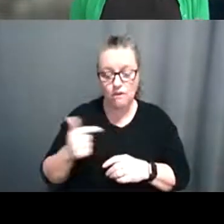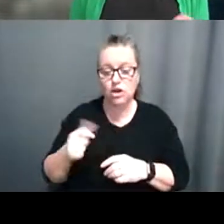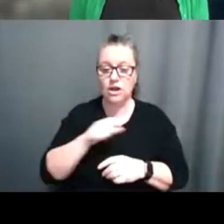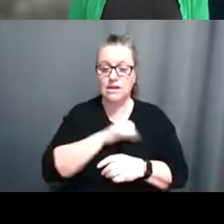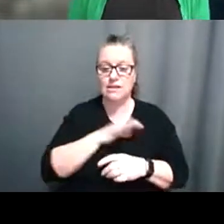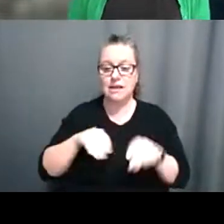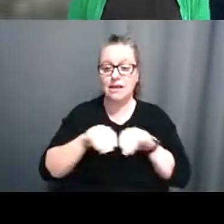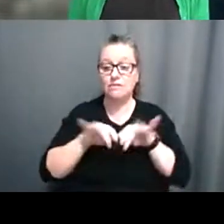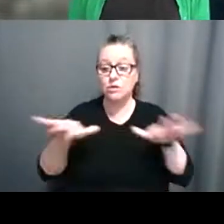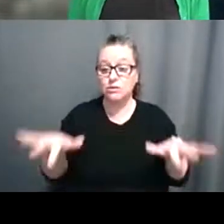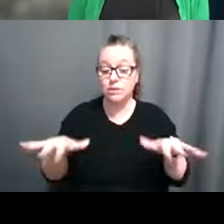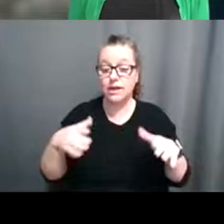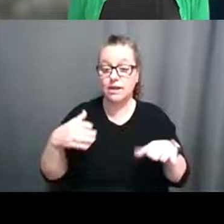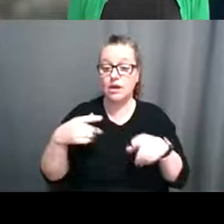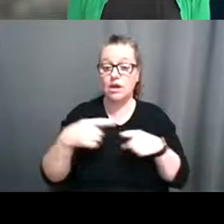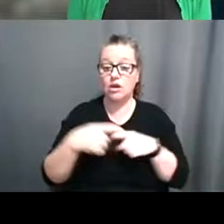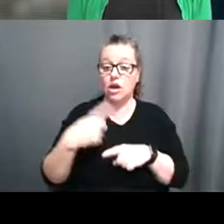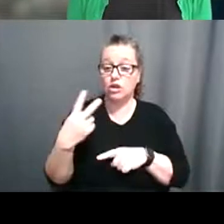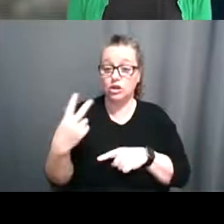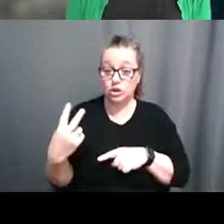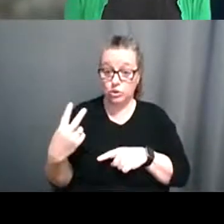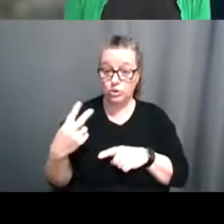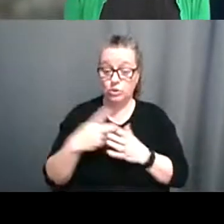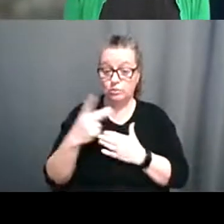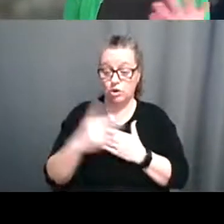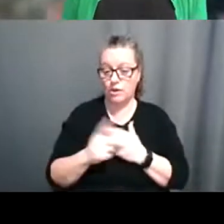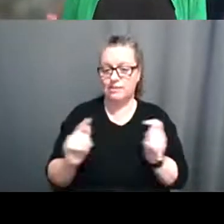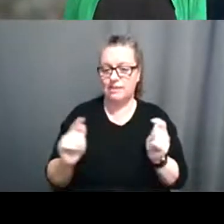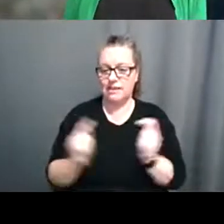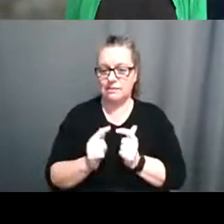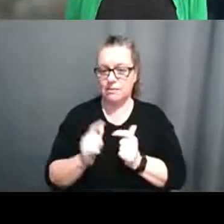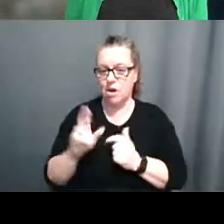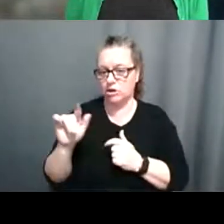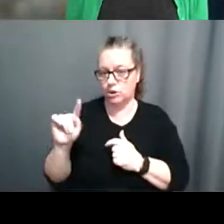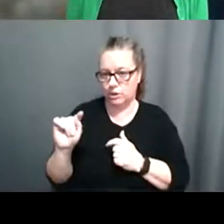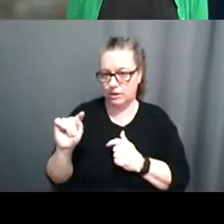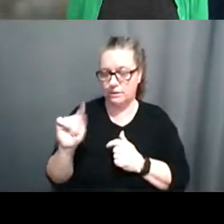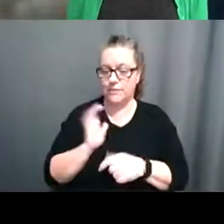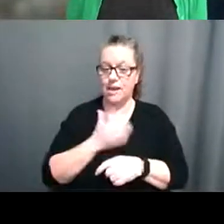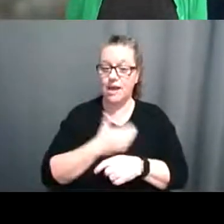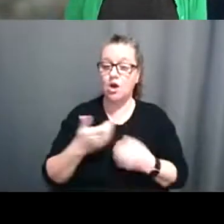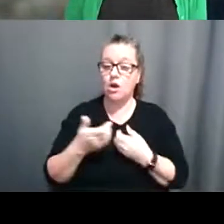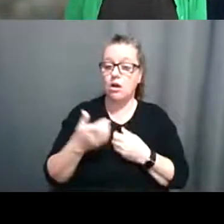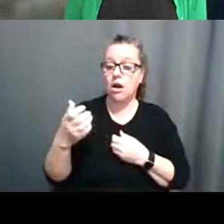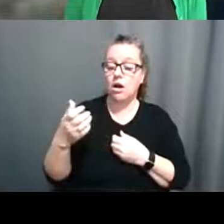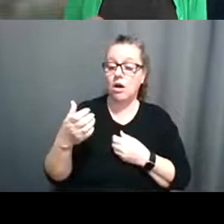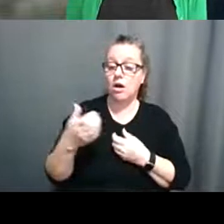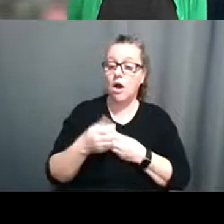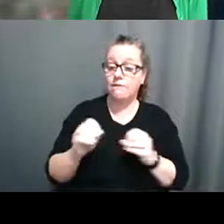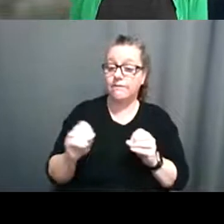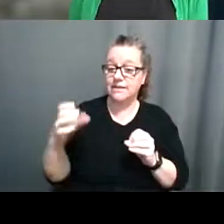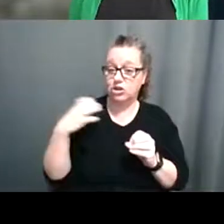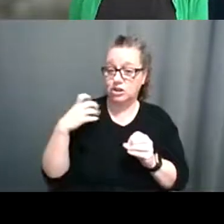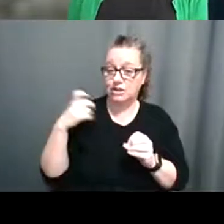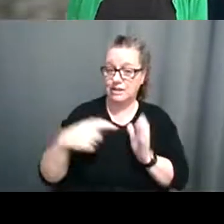across 2 programs within a very small unit. Our office chief needed a better way to show leadership what we